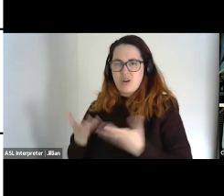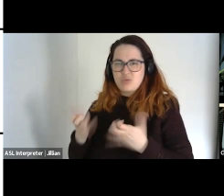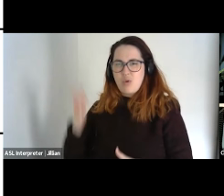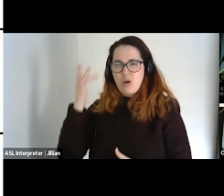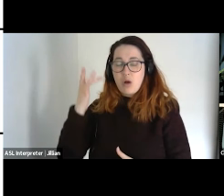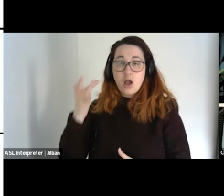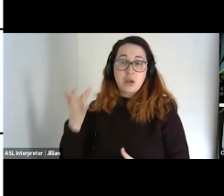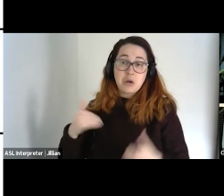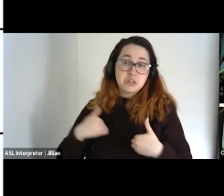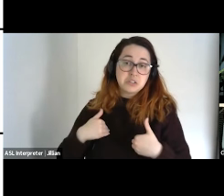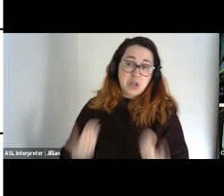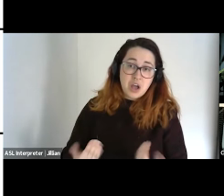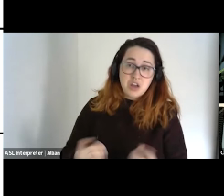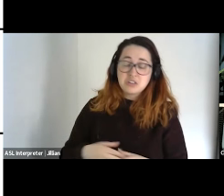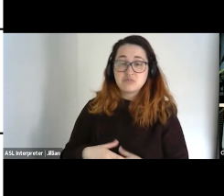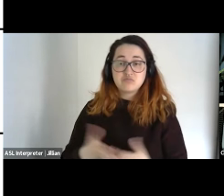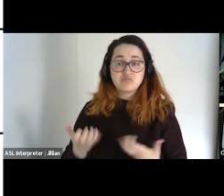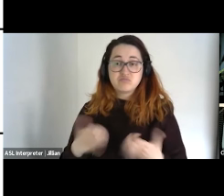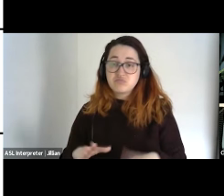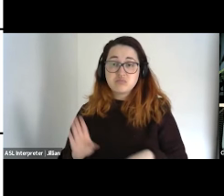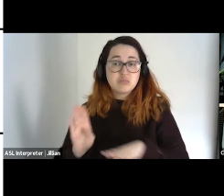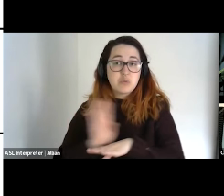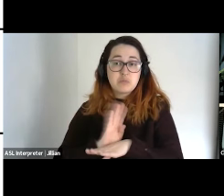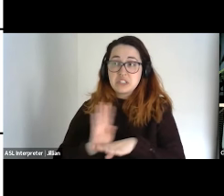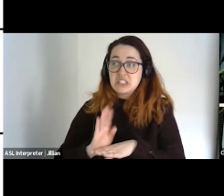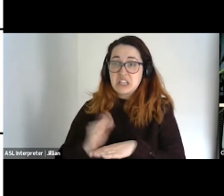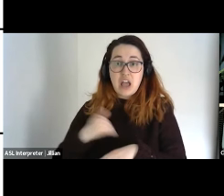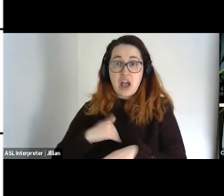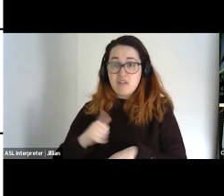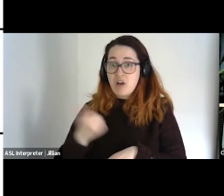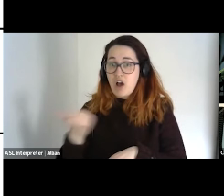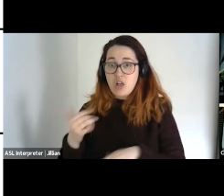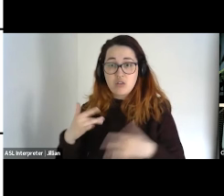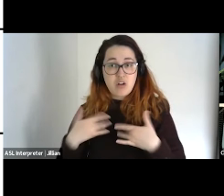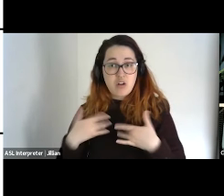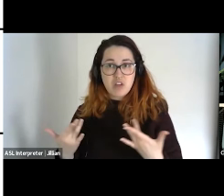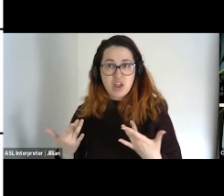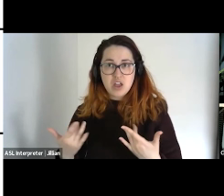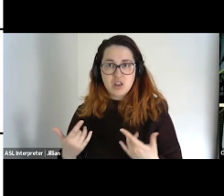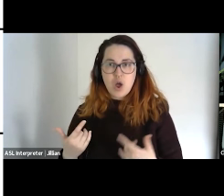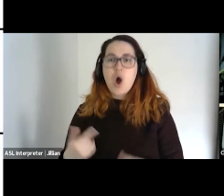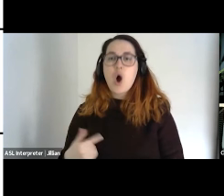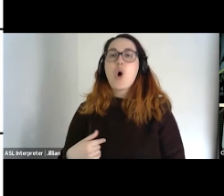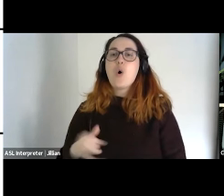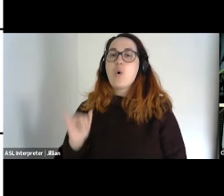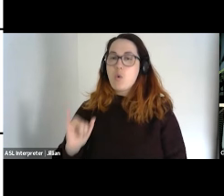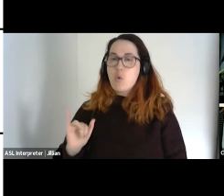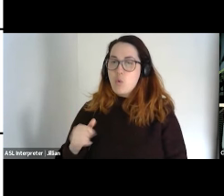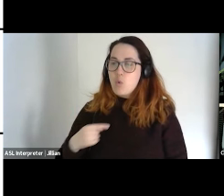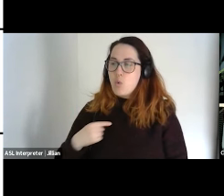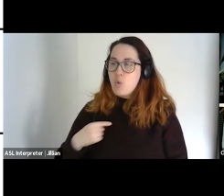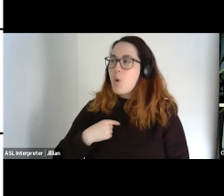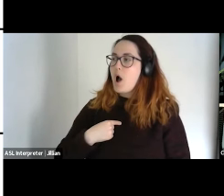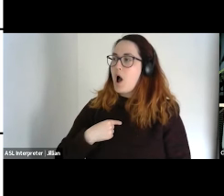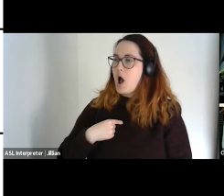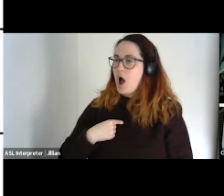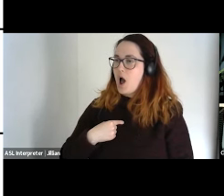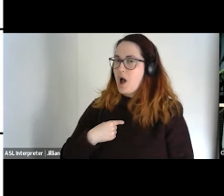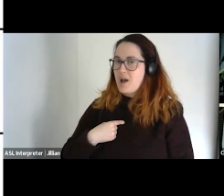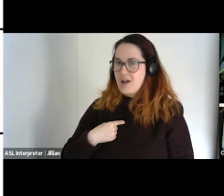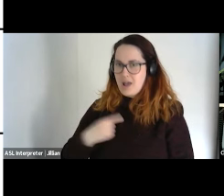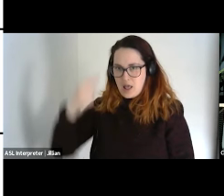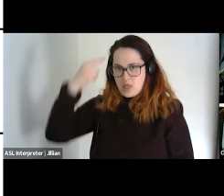something else on. And you might realize, hey, I think I'm mind reading what she's thinking. I've said no to her